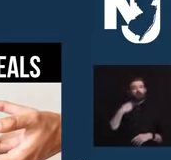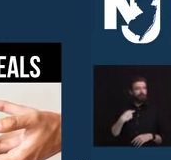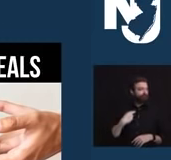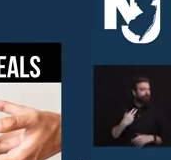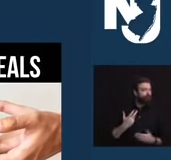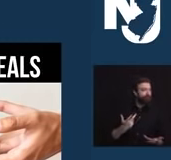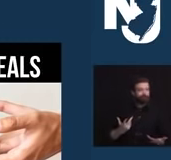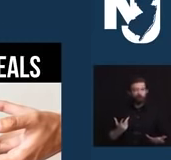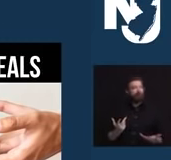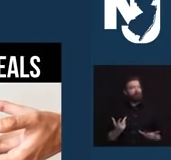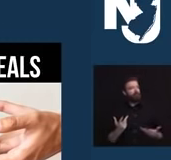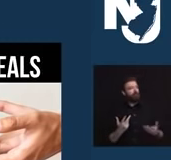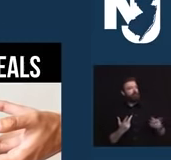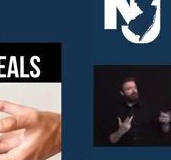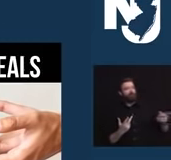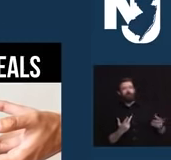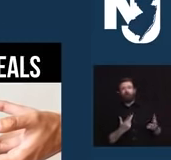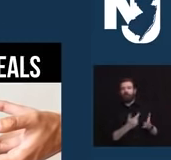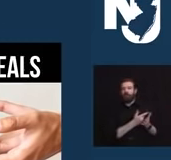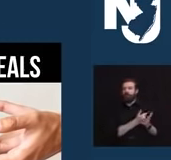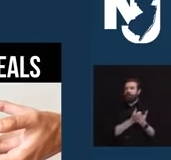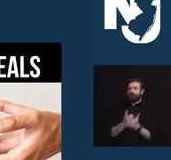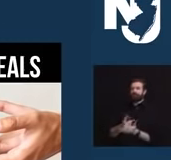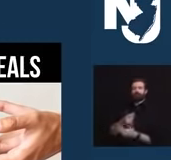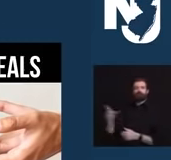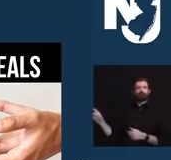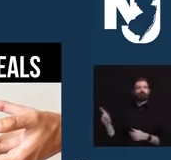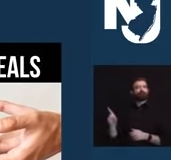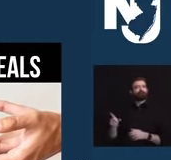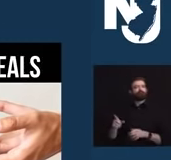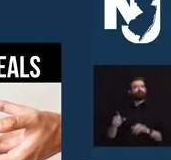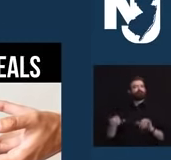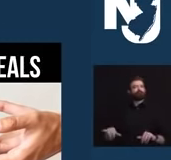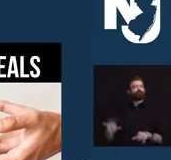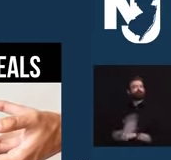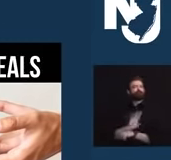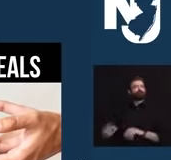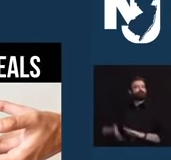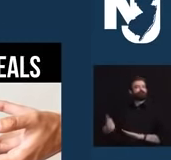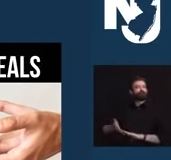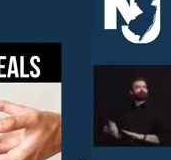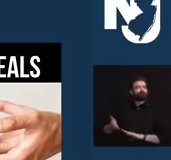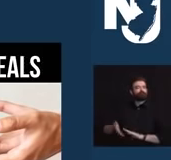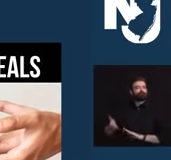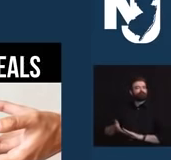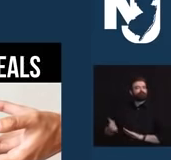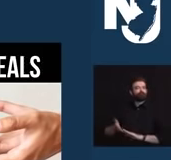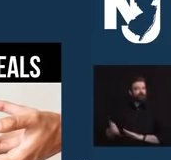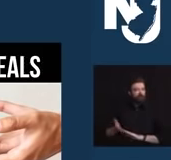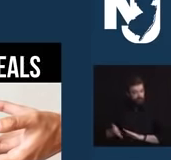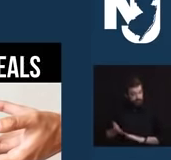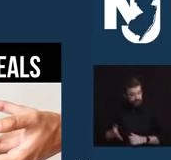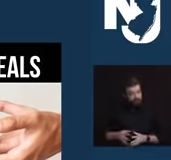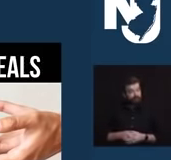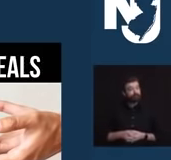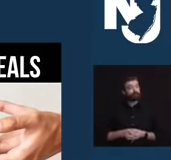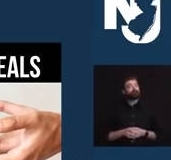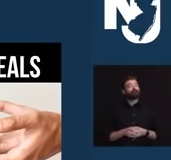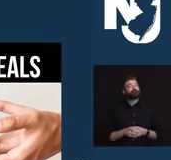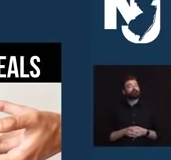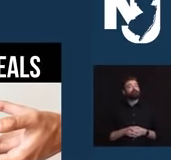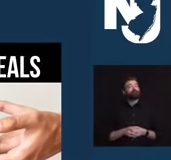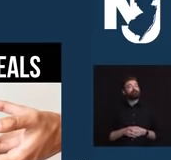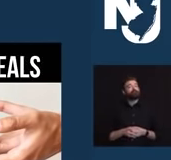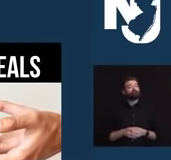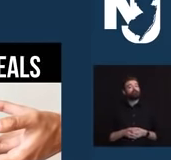that the Sustain and Serve NJ program keeps going. She made the fair point there was food insecurity before the pandemic, and there's going to